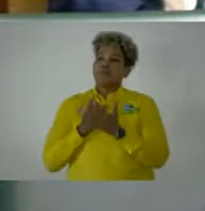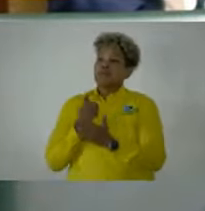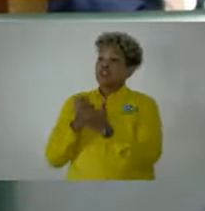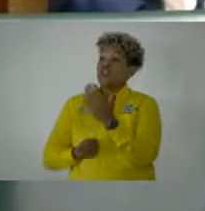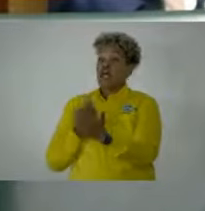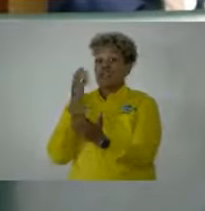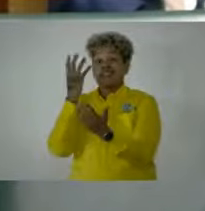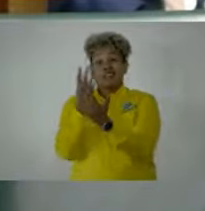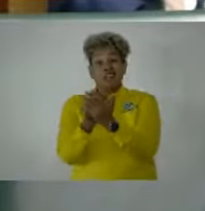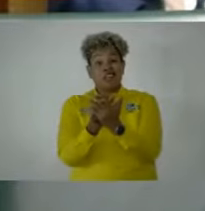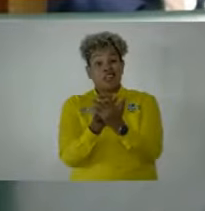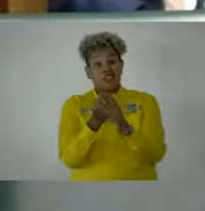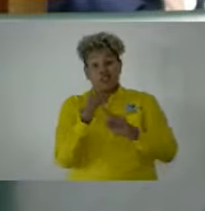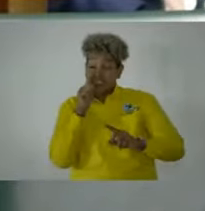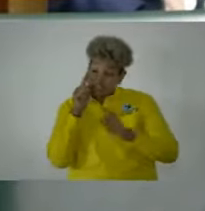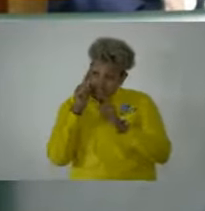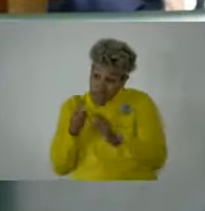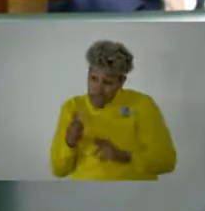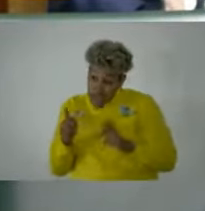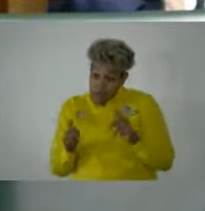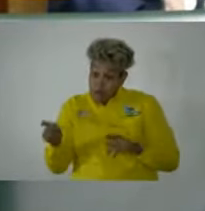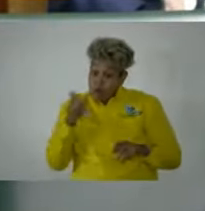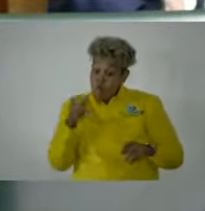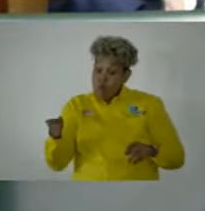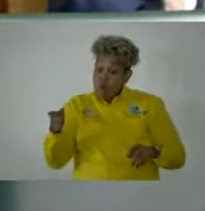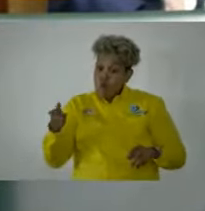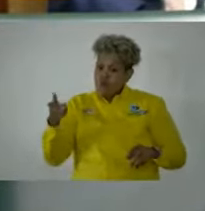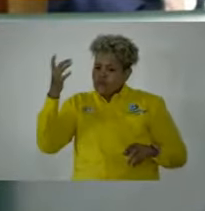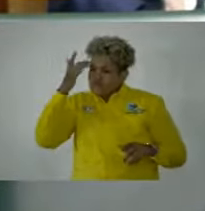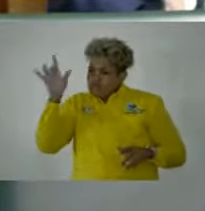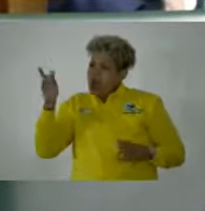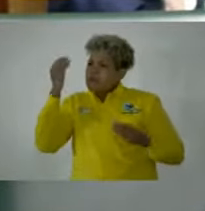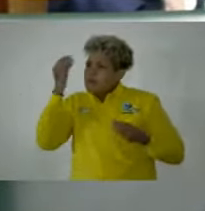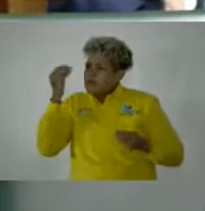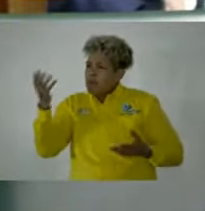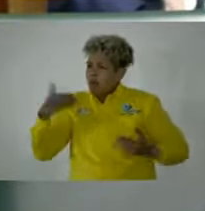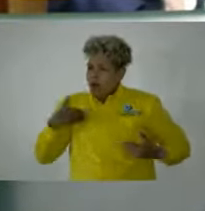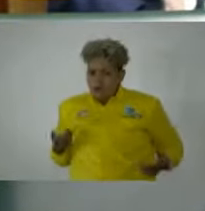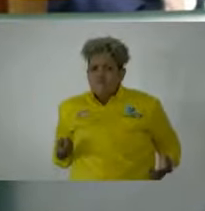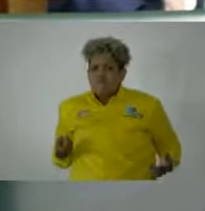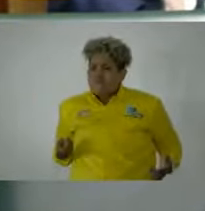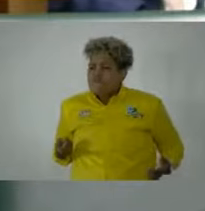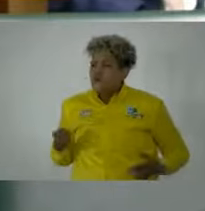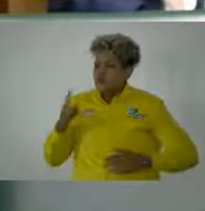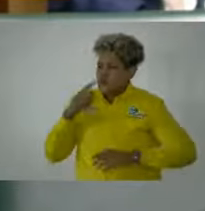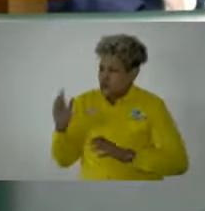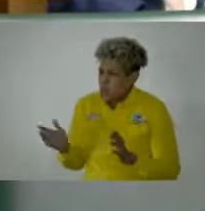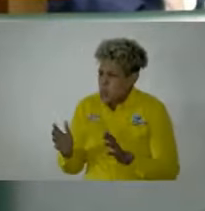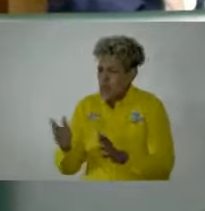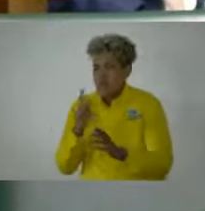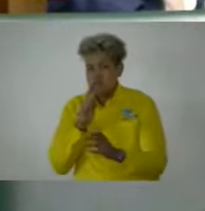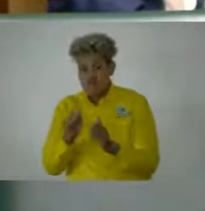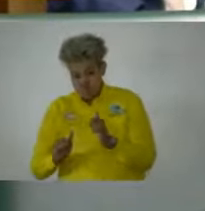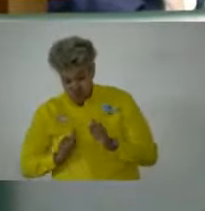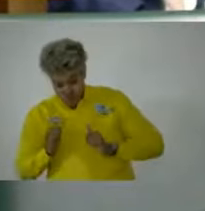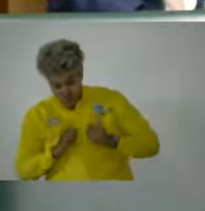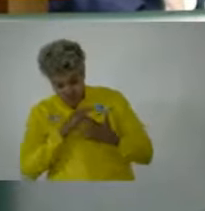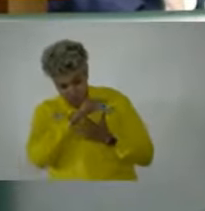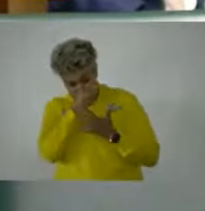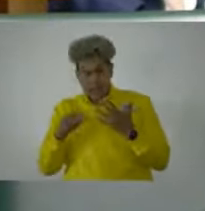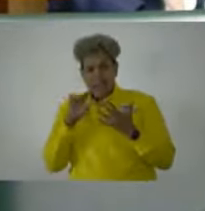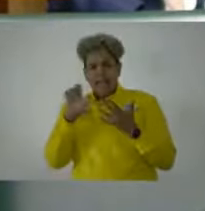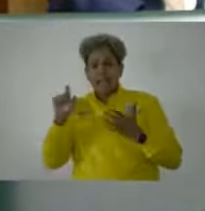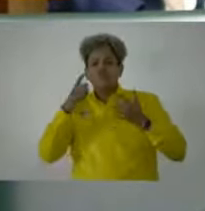detention that targets persons on whom there's credible intelligence to facilitate building viable cases that can result